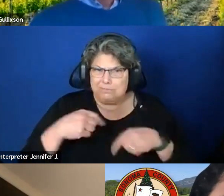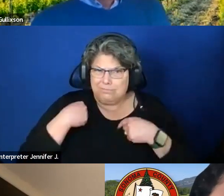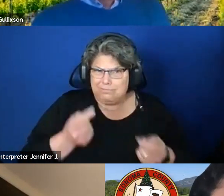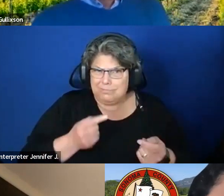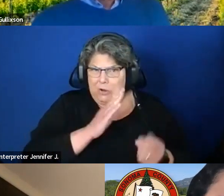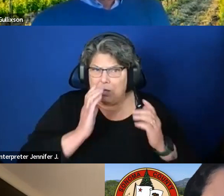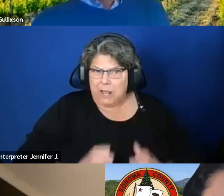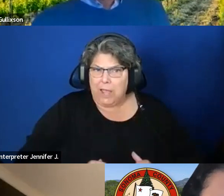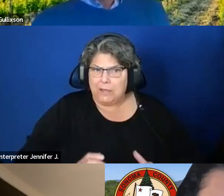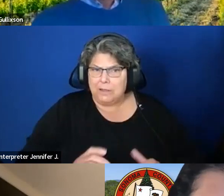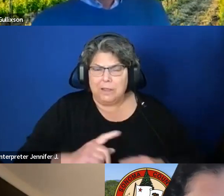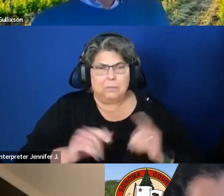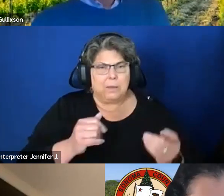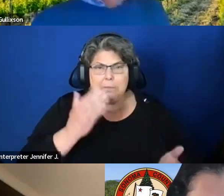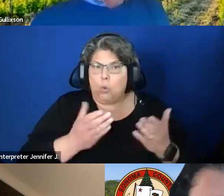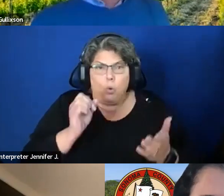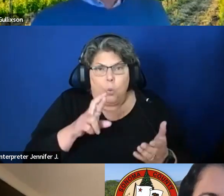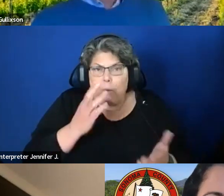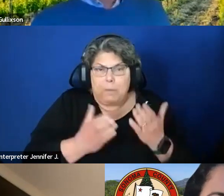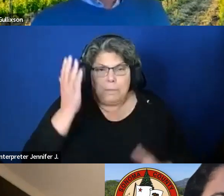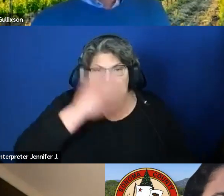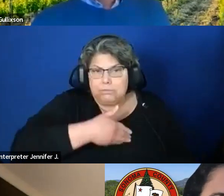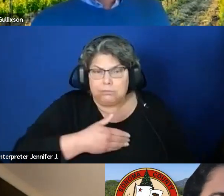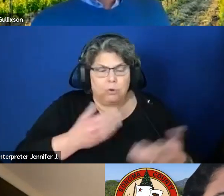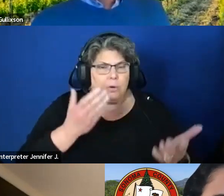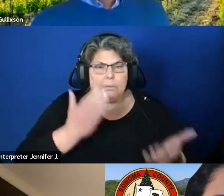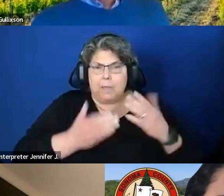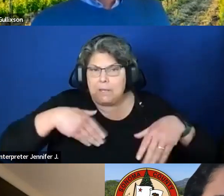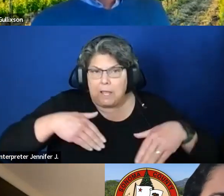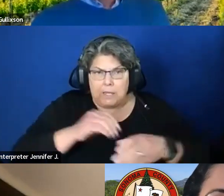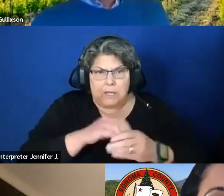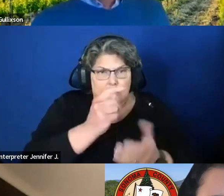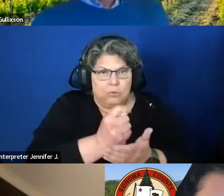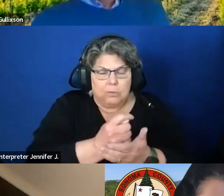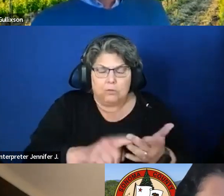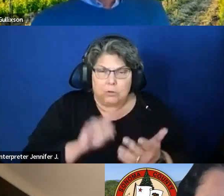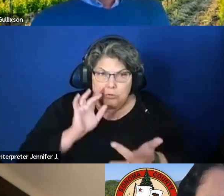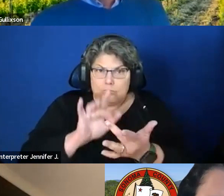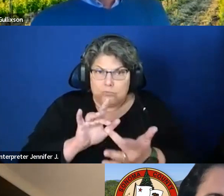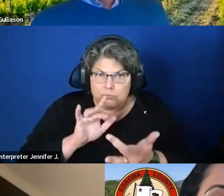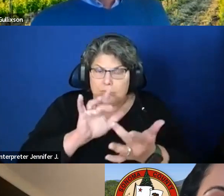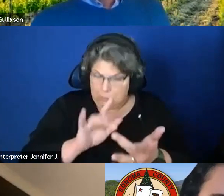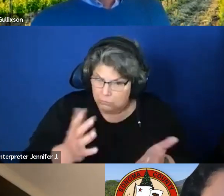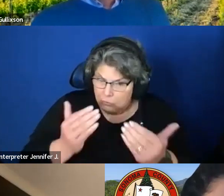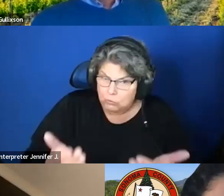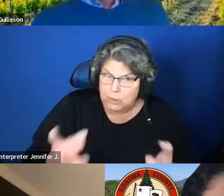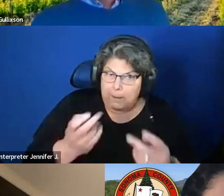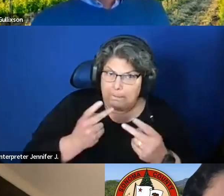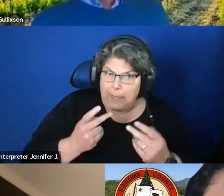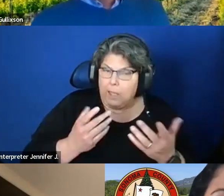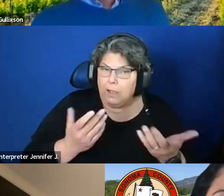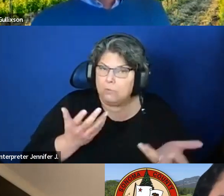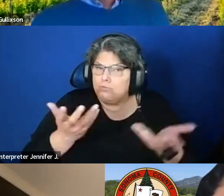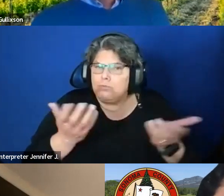may have slipped through the cracks or aren't in treatment, or reaching out and saying, would you like to come back? And what can we